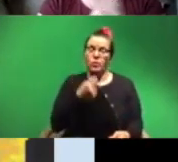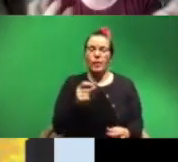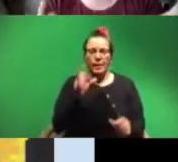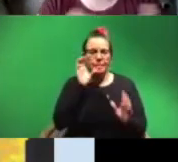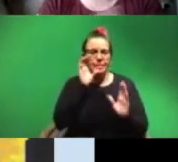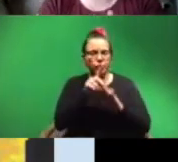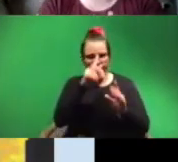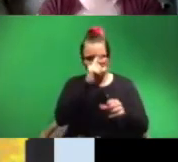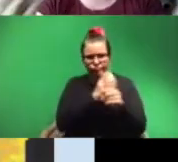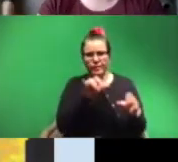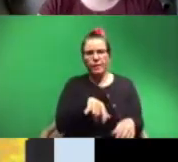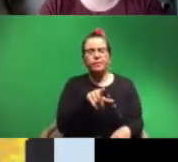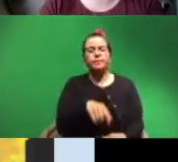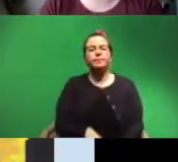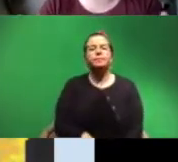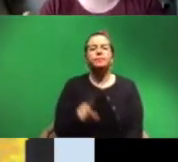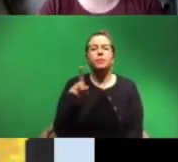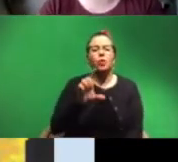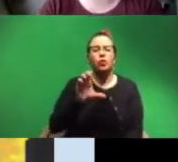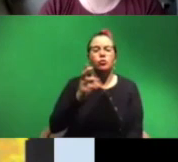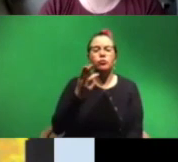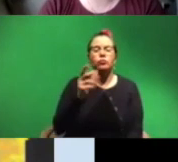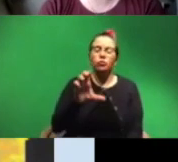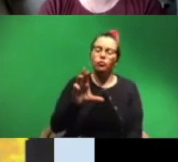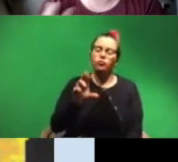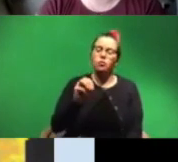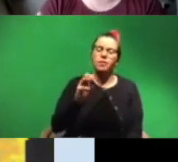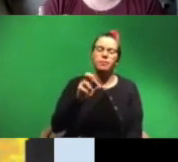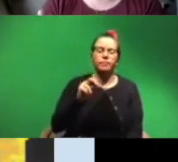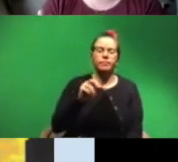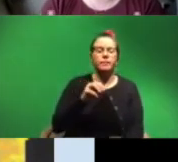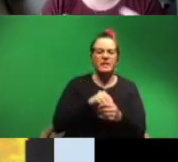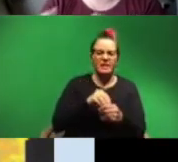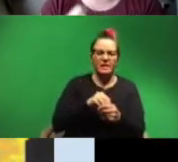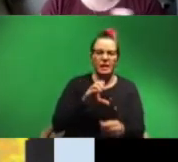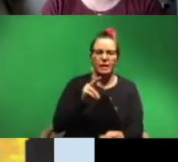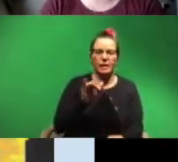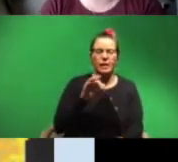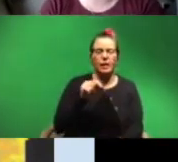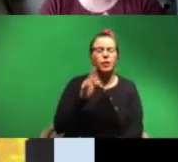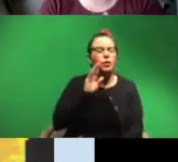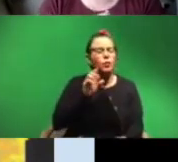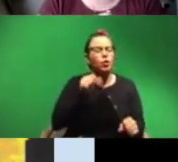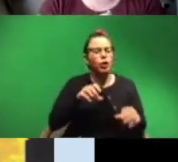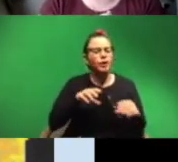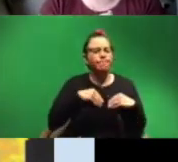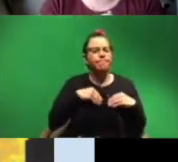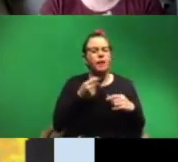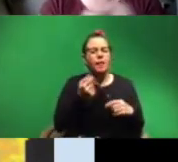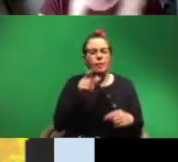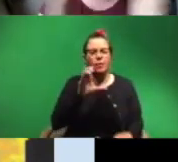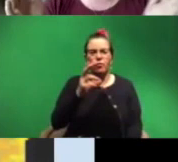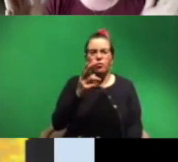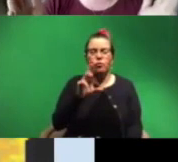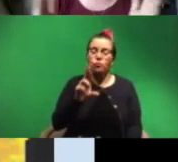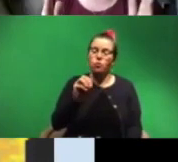this basically shows where chromium is in a kyanite crystal. Now, we knew that kyanite could take in a little bit of chromium, but we didn't know that it